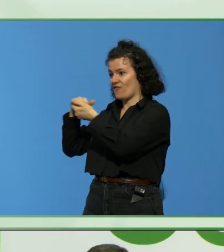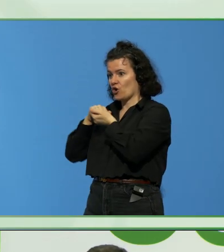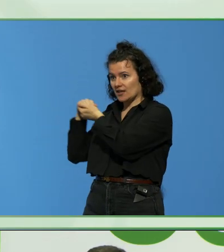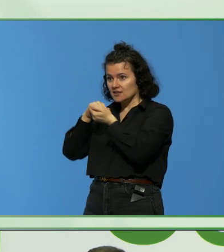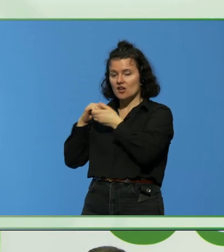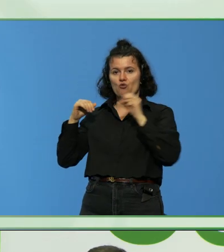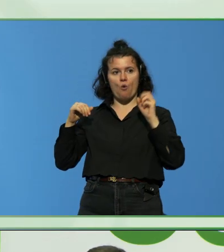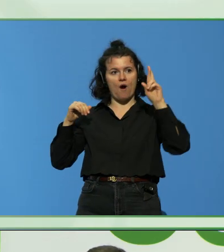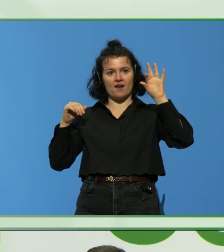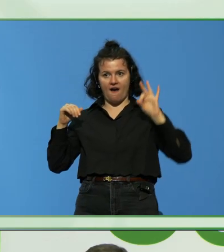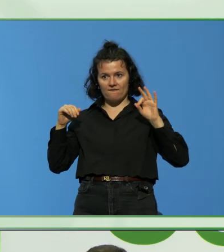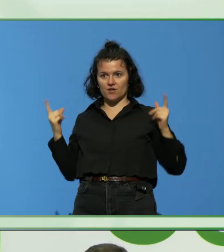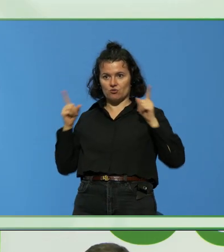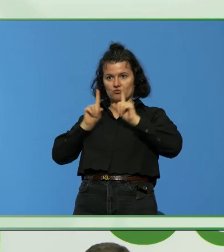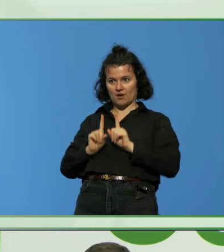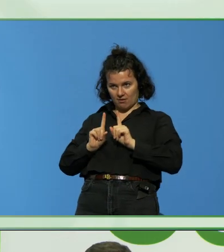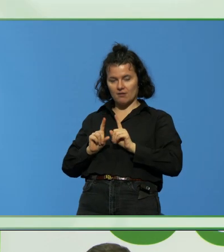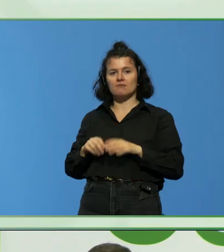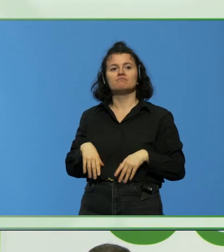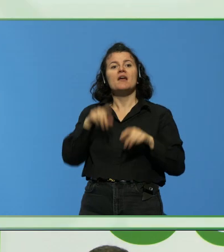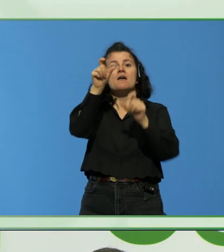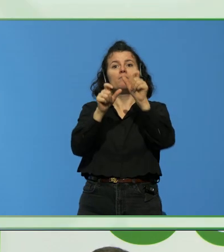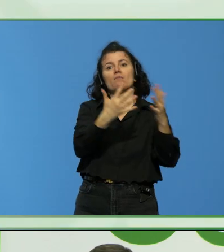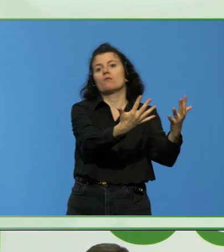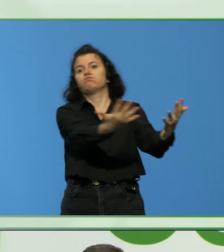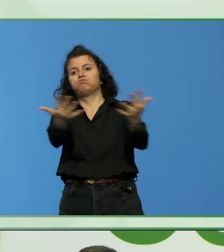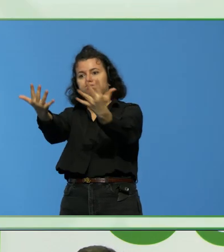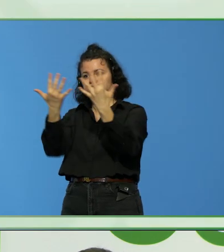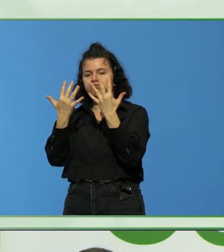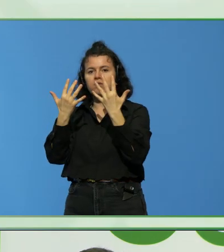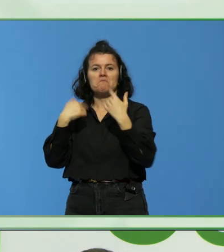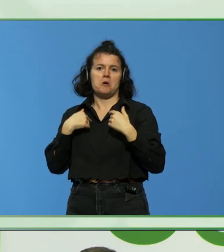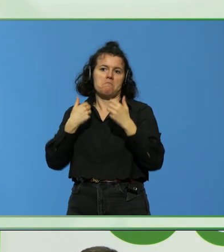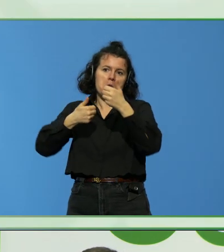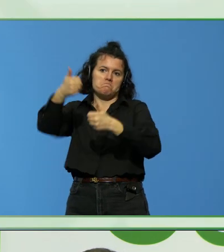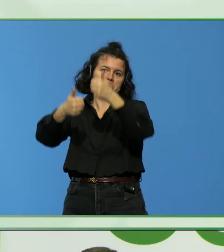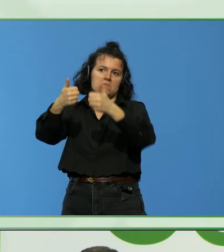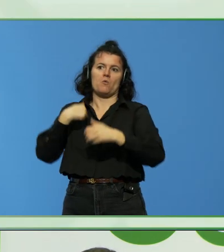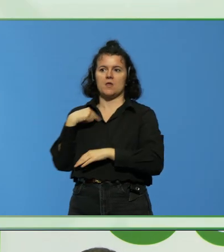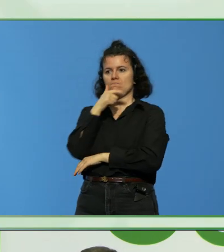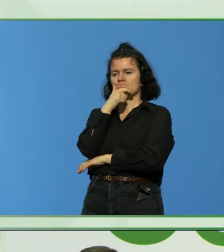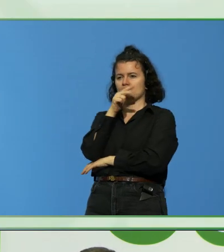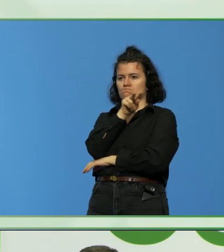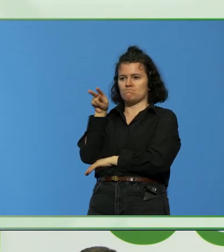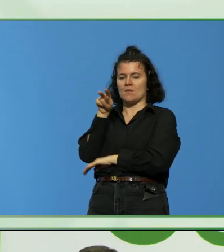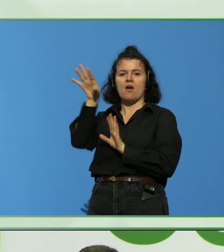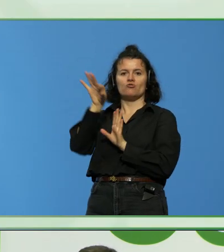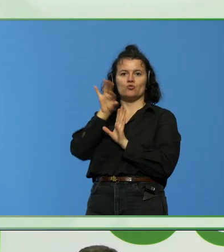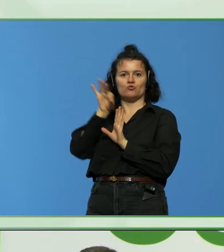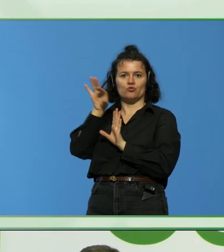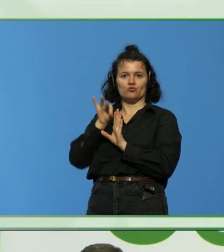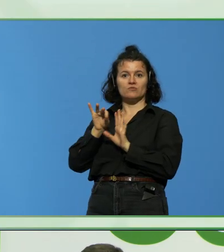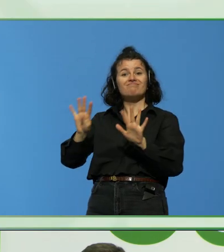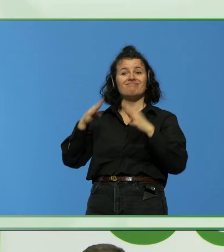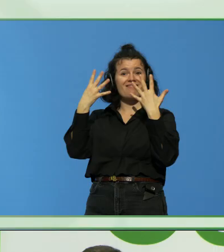ORF. And 9 performers were selected. And that's very important. 9 performers, and all 9